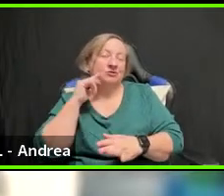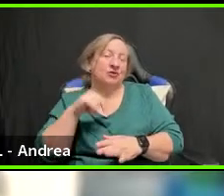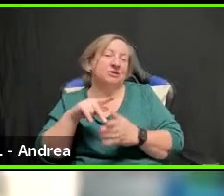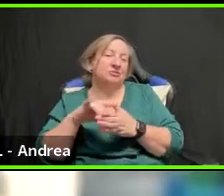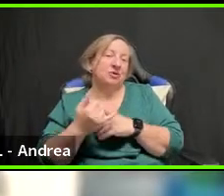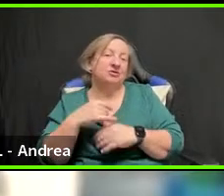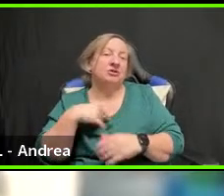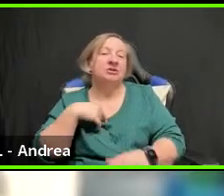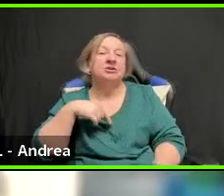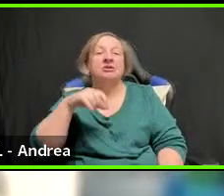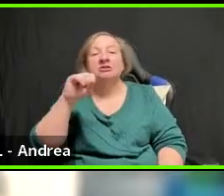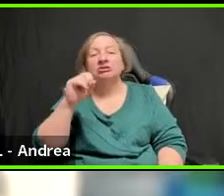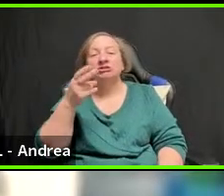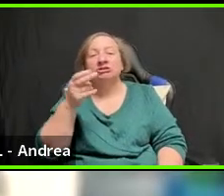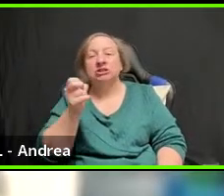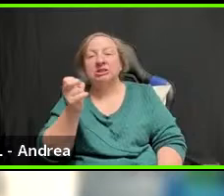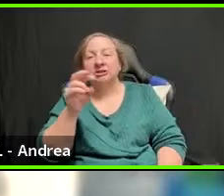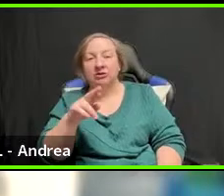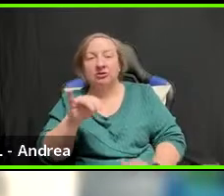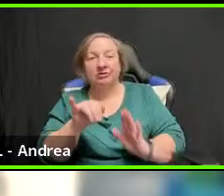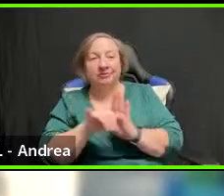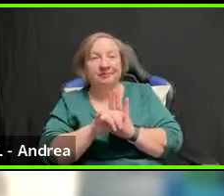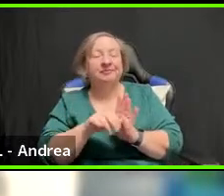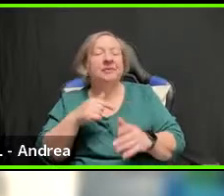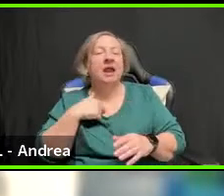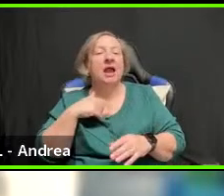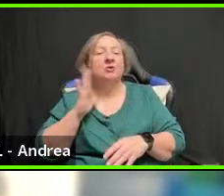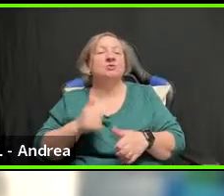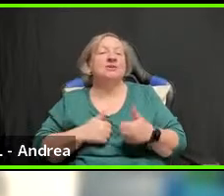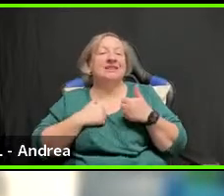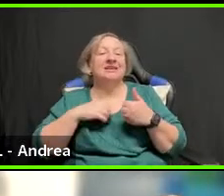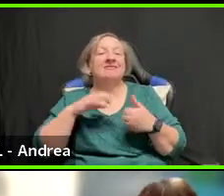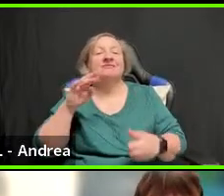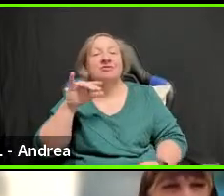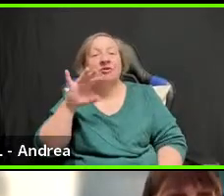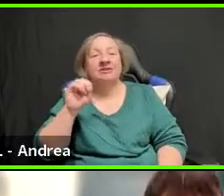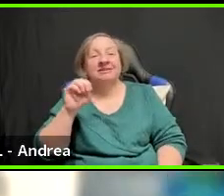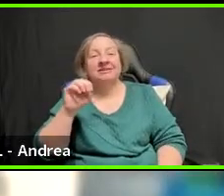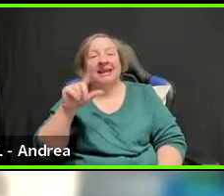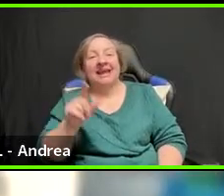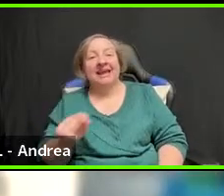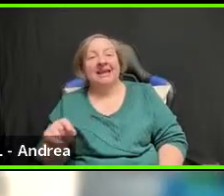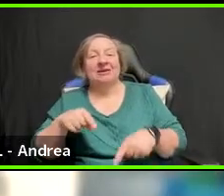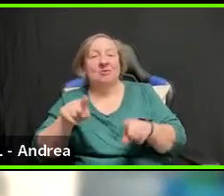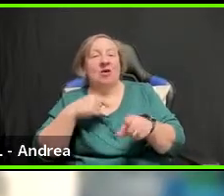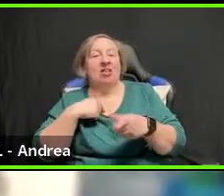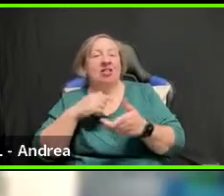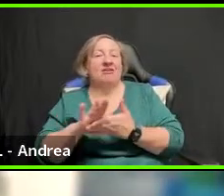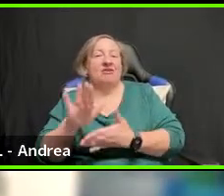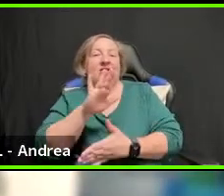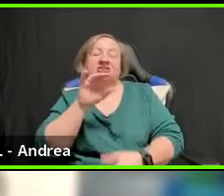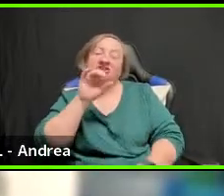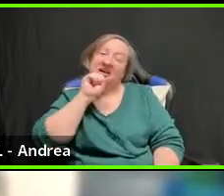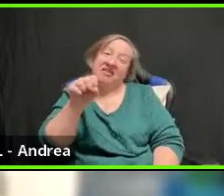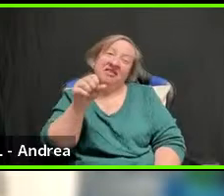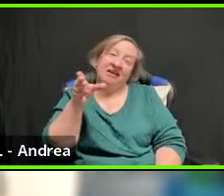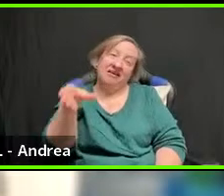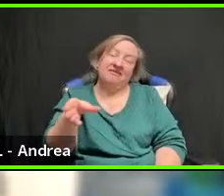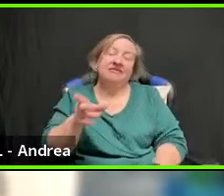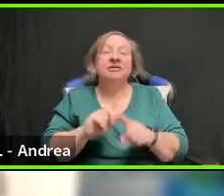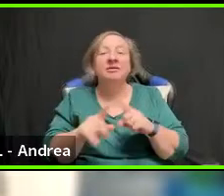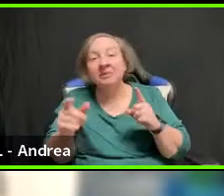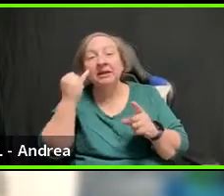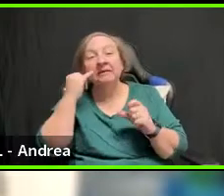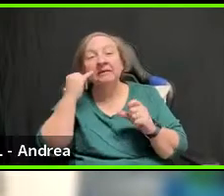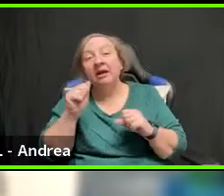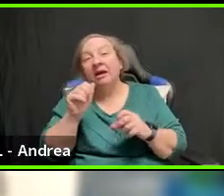her pronouns, and I used to live in Florence, Italy when I was in college. Absolutely loved it. But if I could